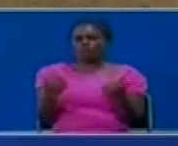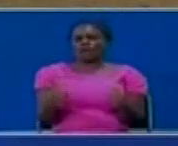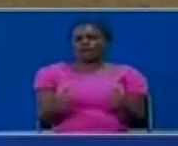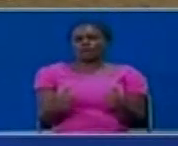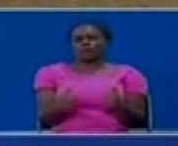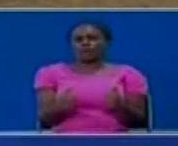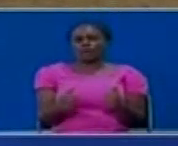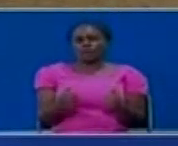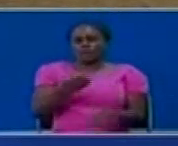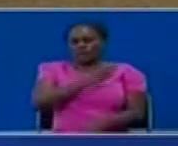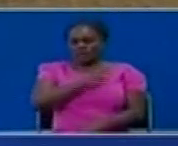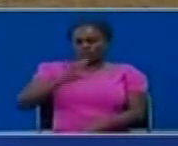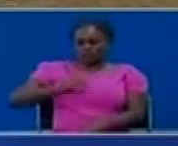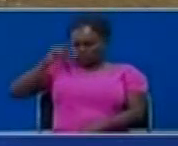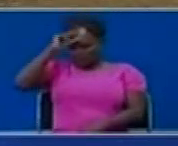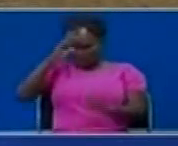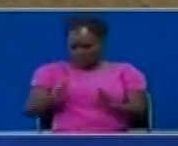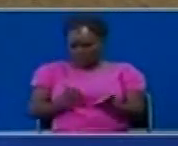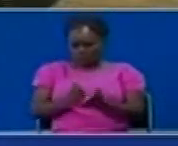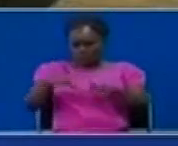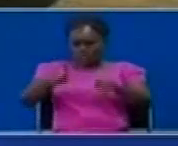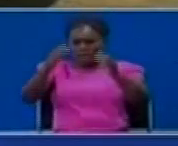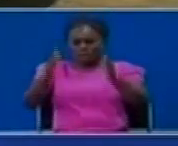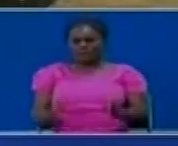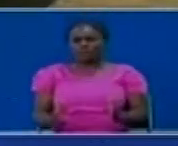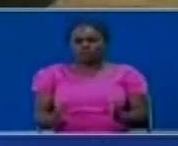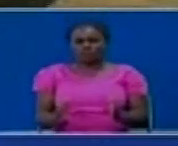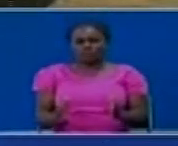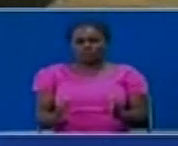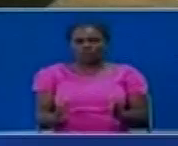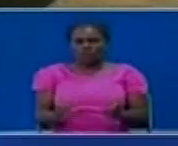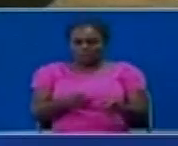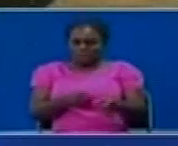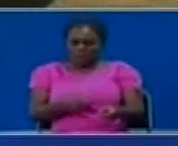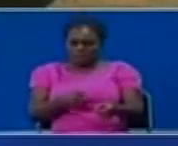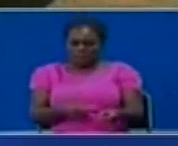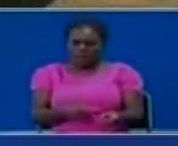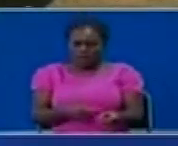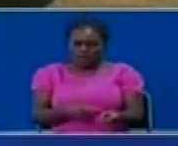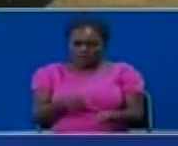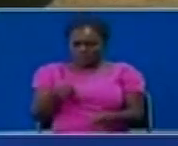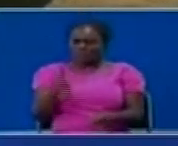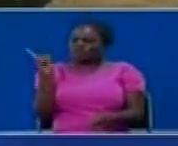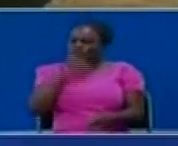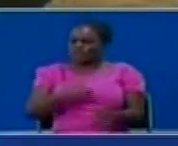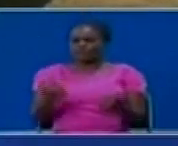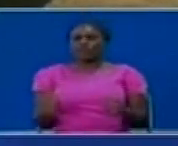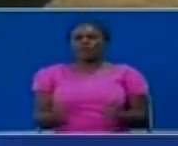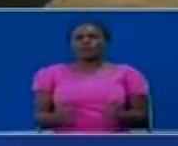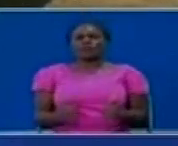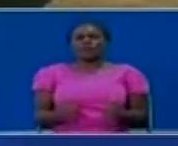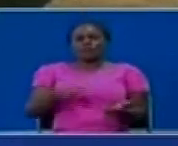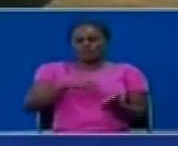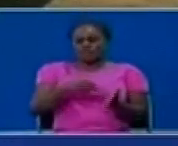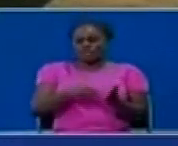the Council of Governors through Chairman Peter Munya, who condemned the reports as inconclusive and